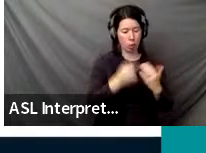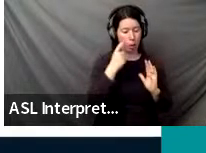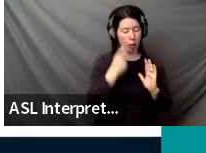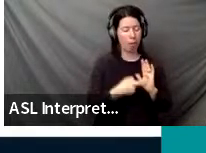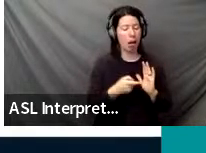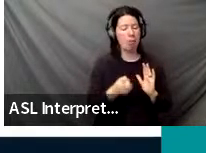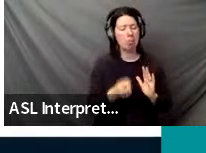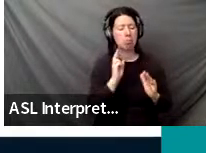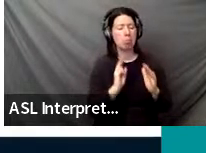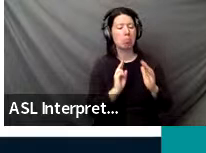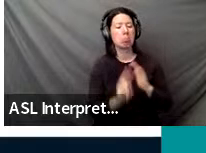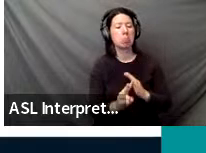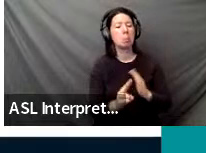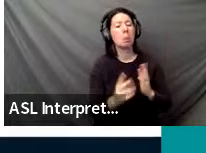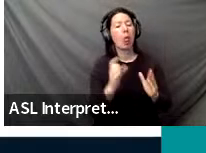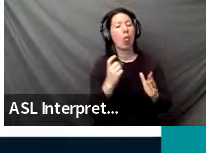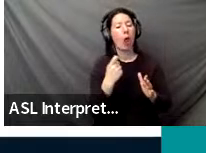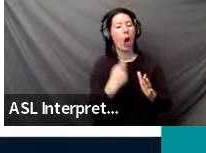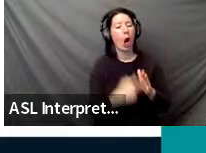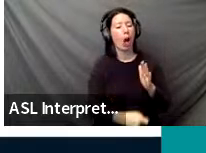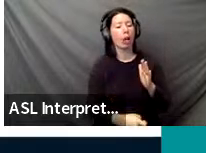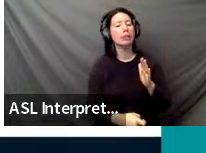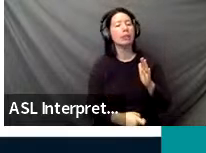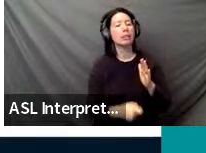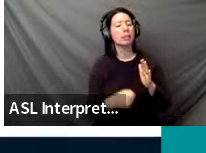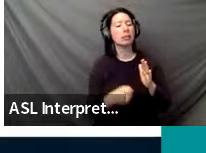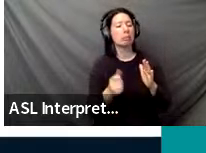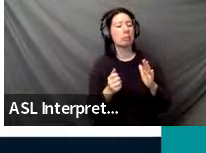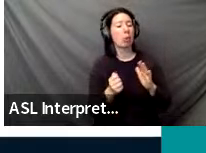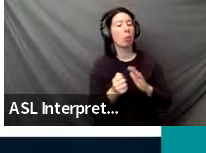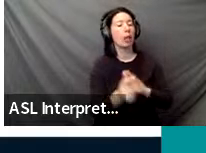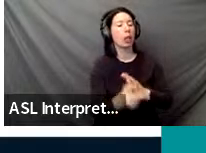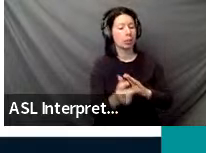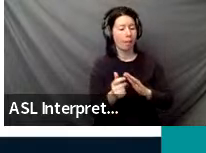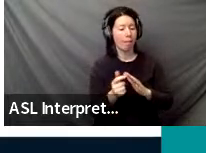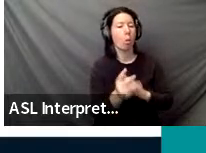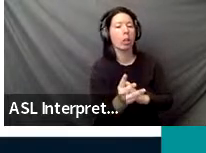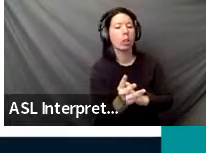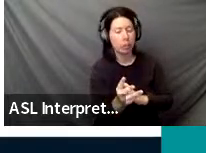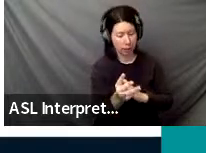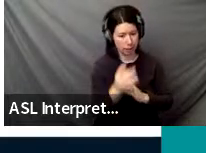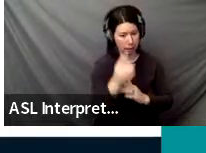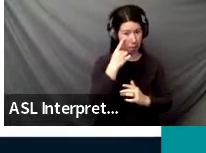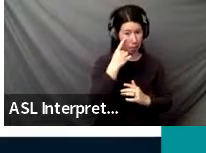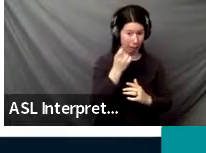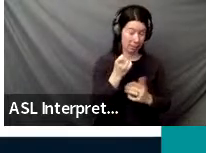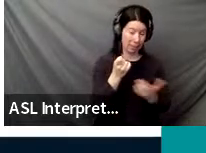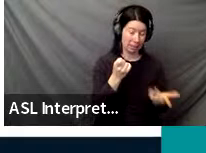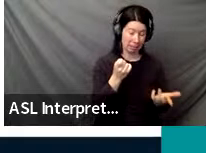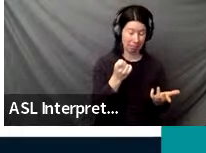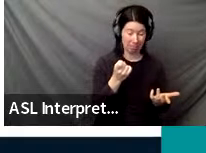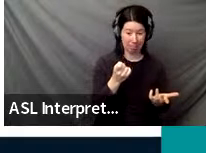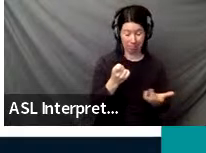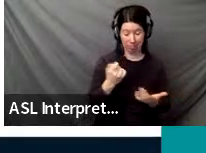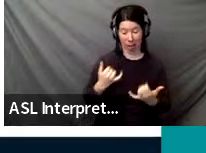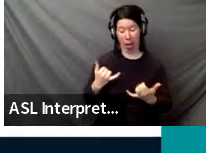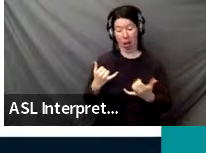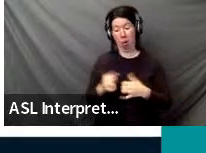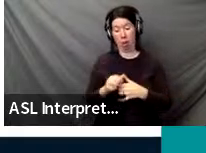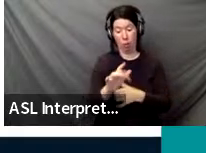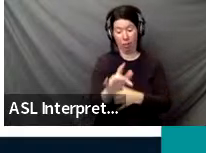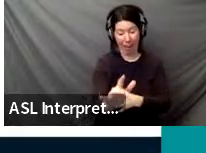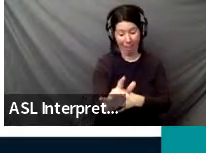the expected cost of this program would be, at that time, because we know there's, a couple of years between now and there. But